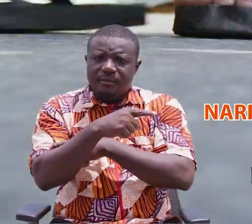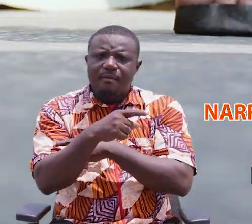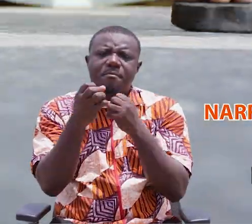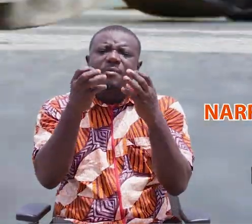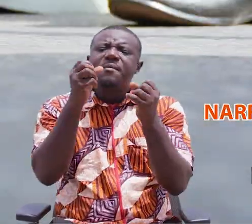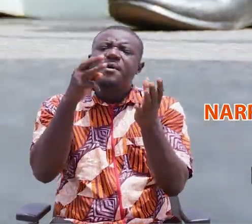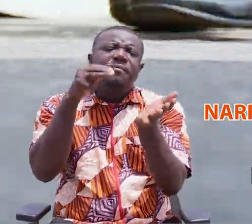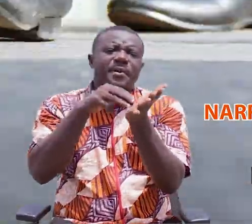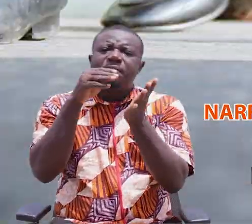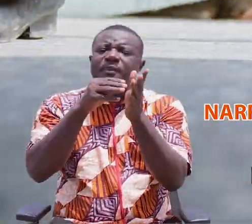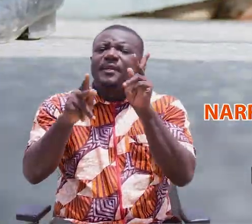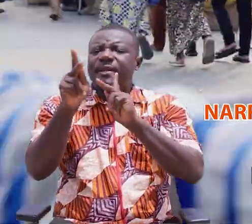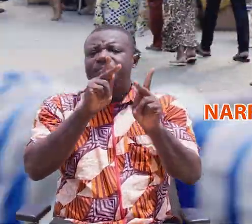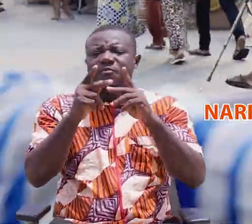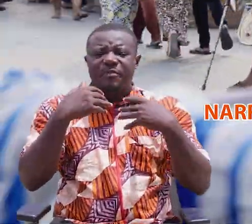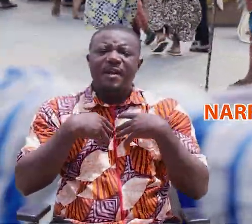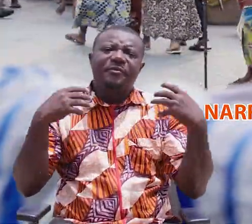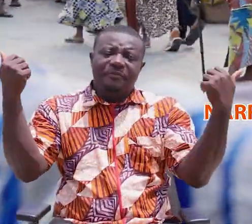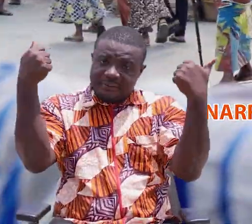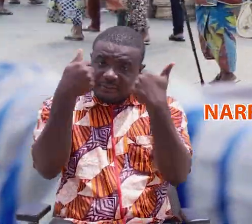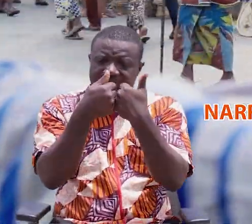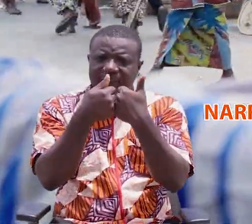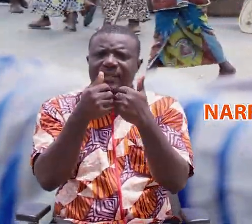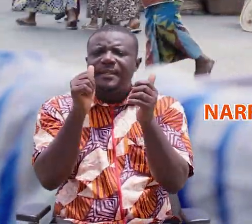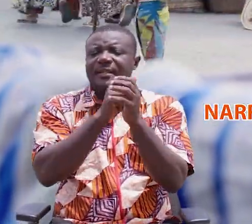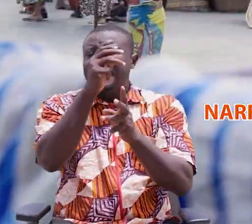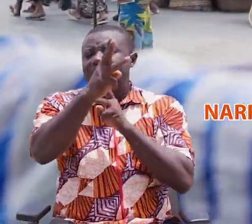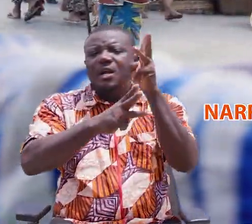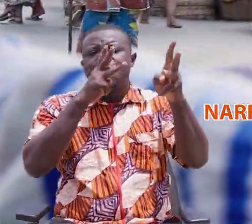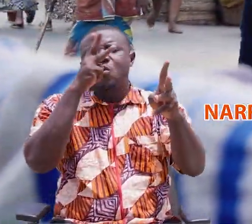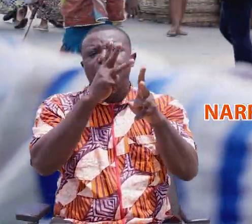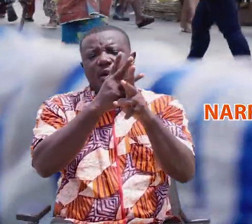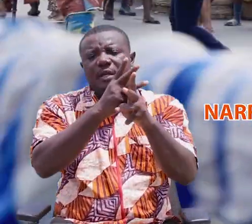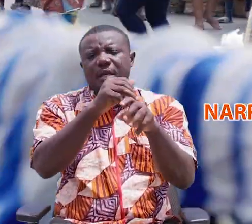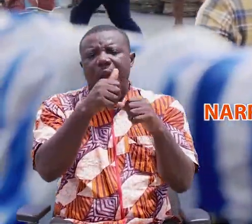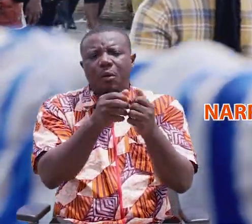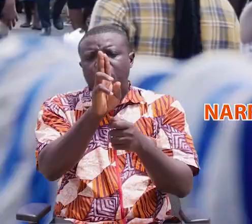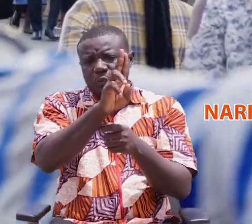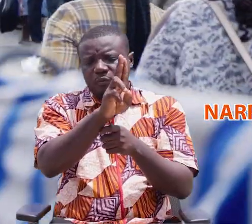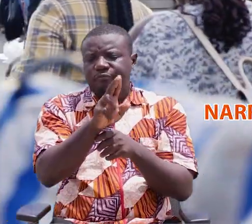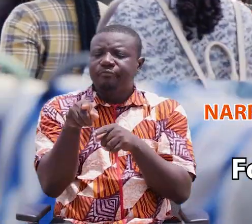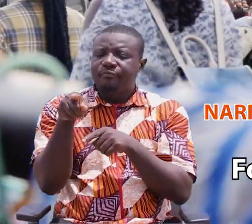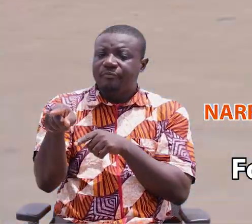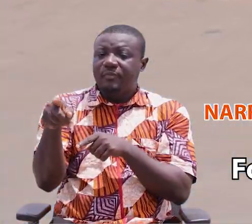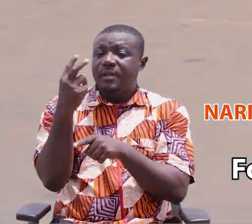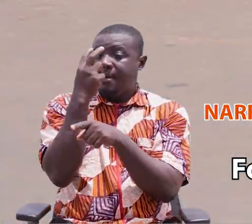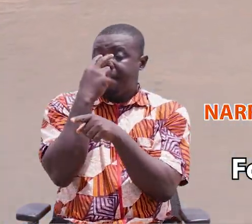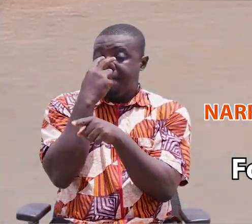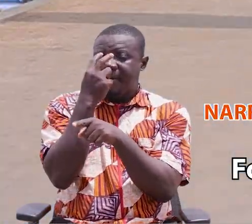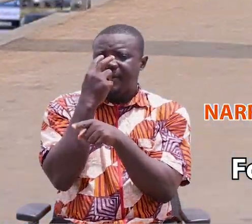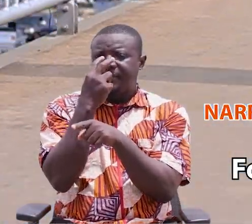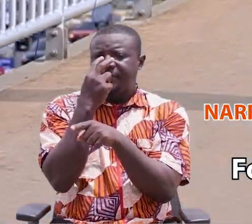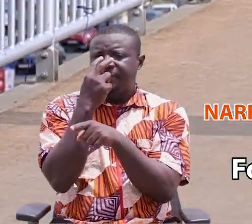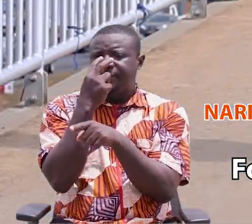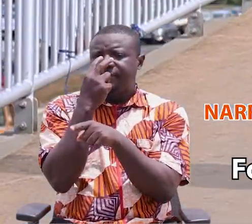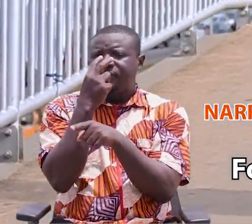day, millions of people around the world face the challenge of navigating a world not designed for them. For those who are